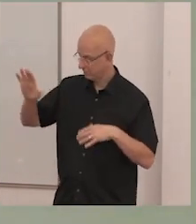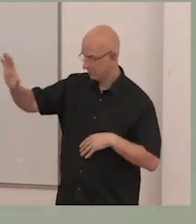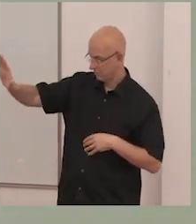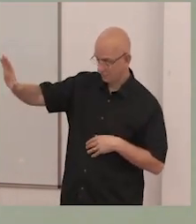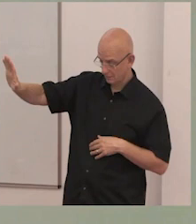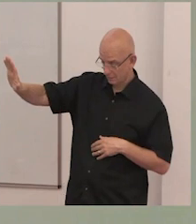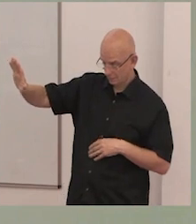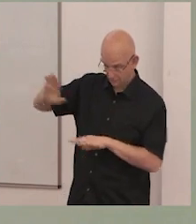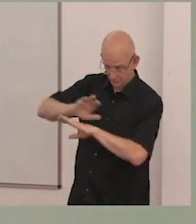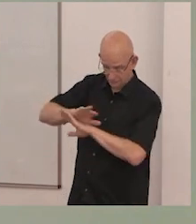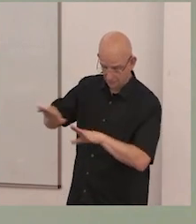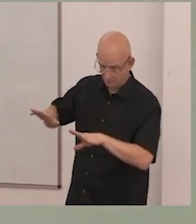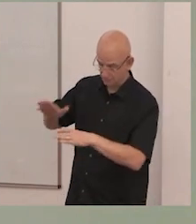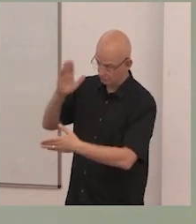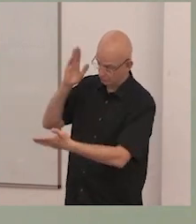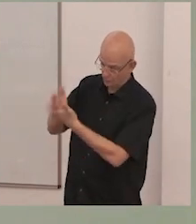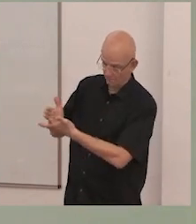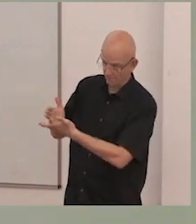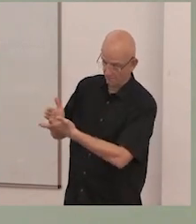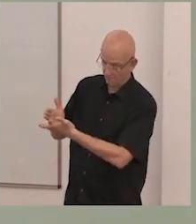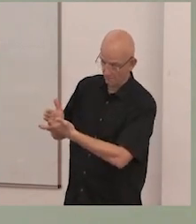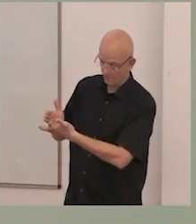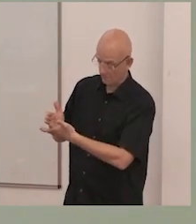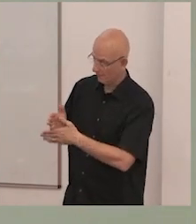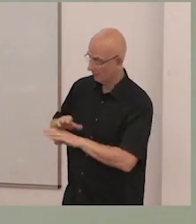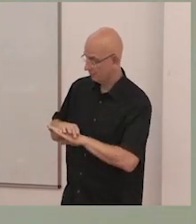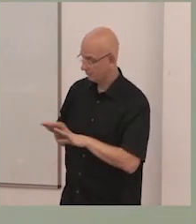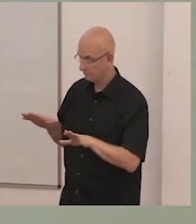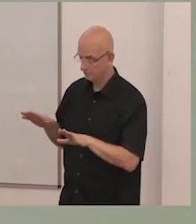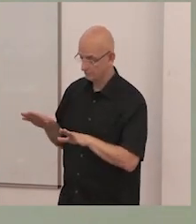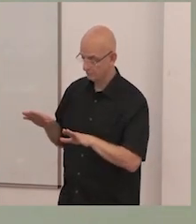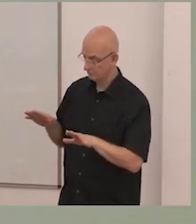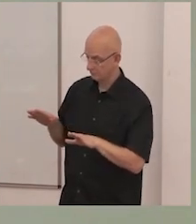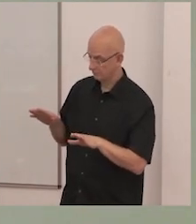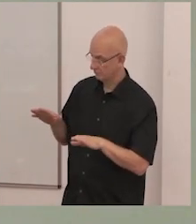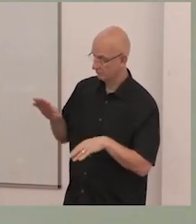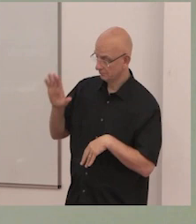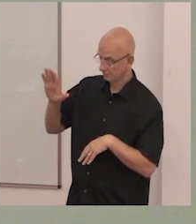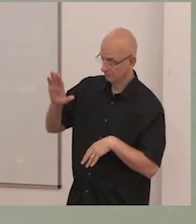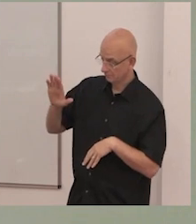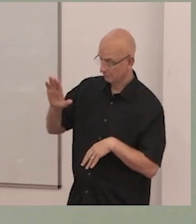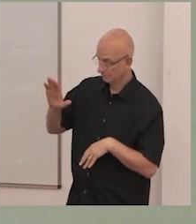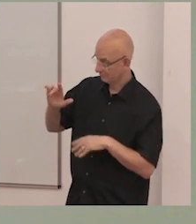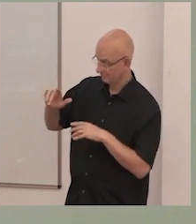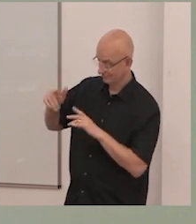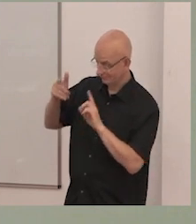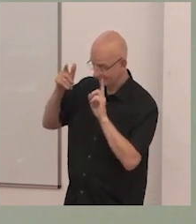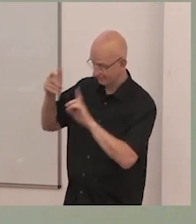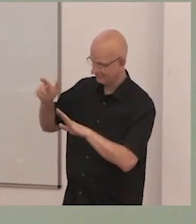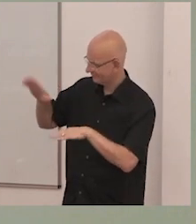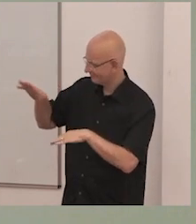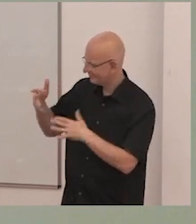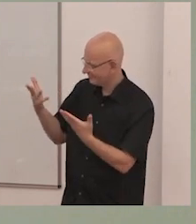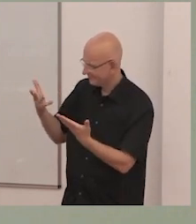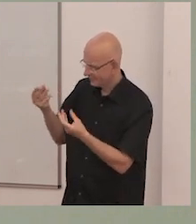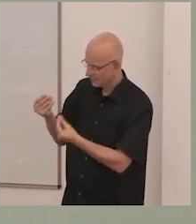the deputy minister, and they asked what is happening here, because they could not tolerate the